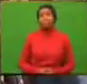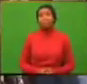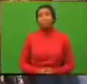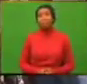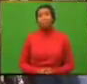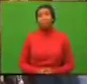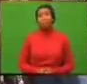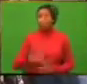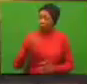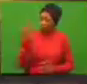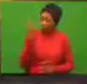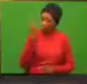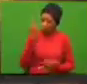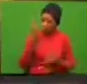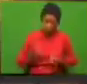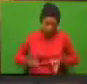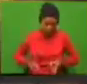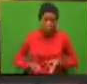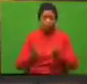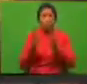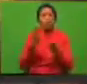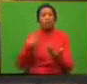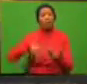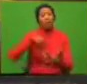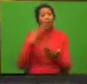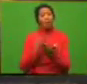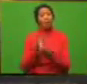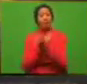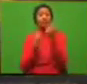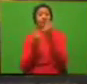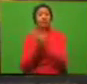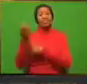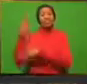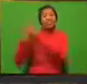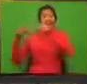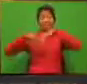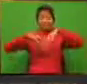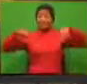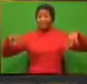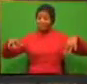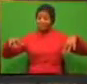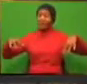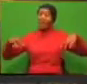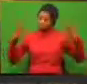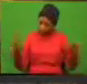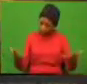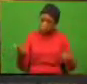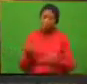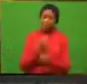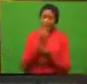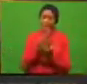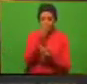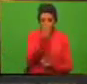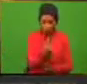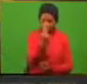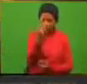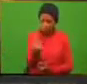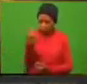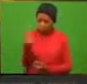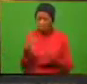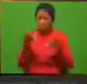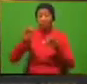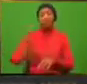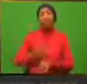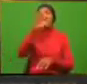That is the only way we can redress imbalances of the past and ensure that each and every South